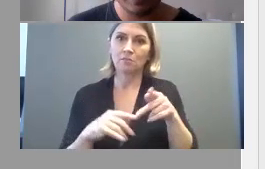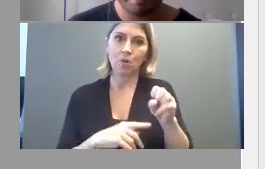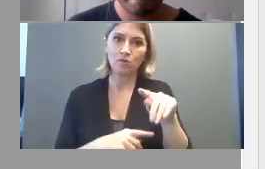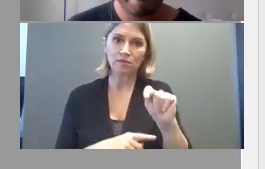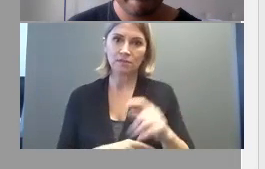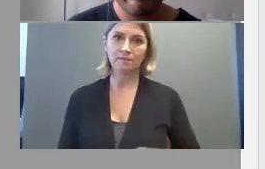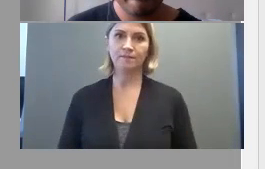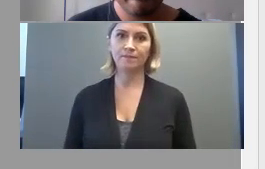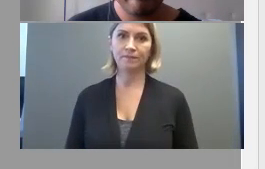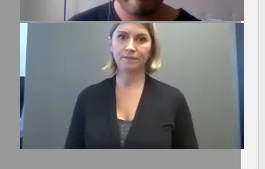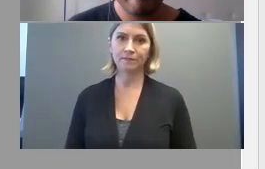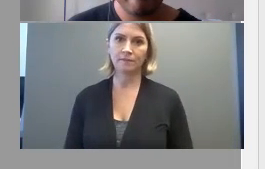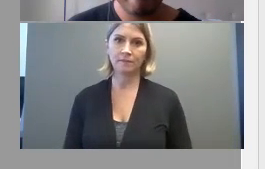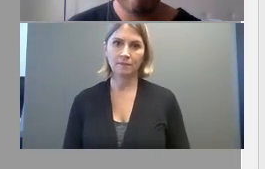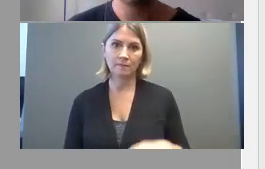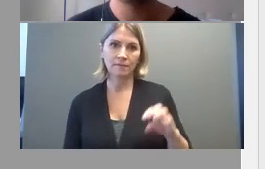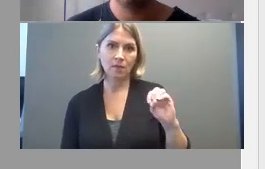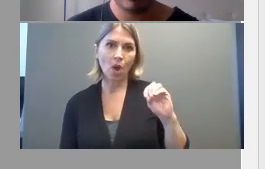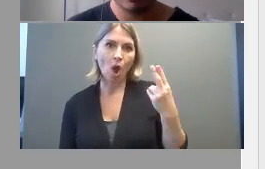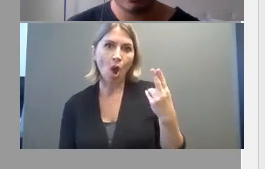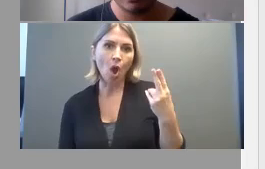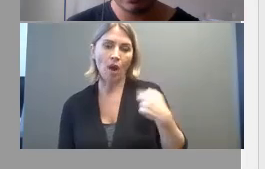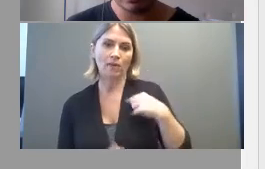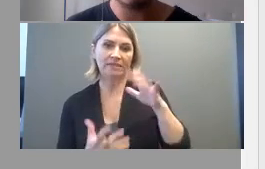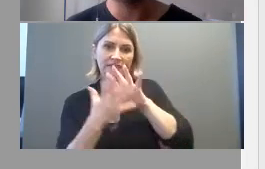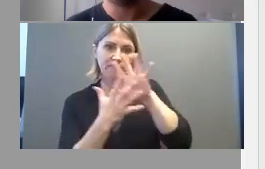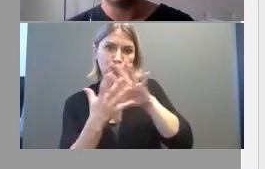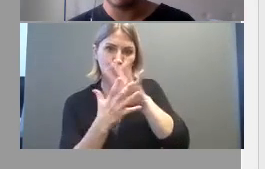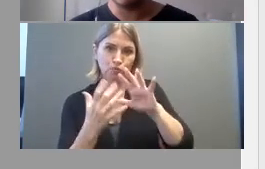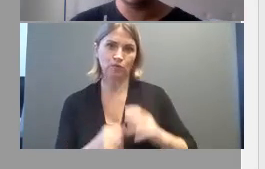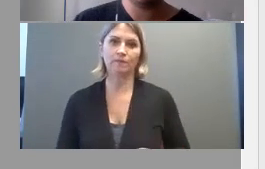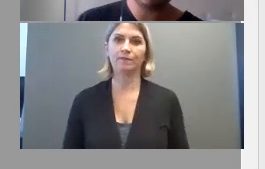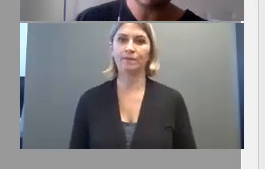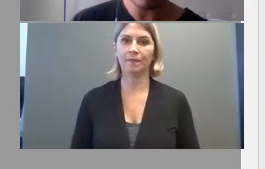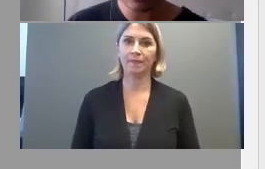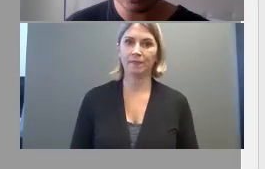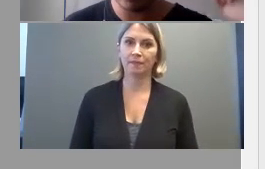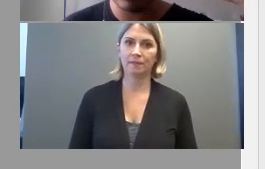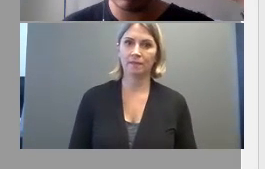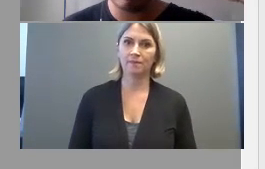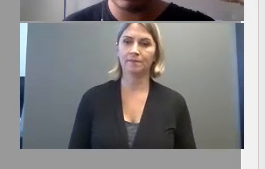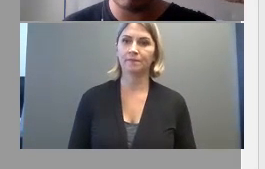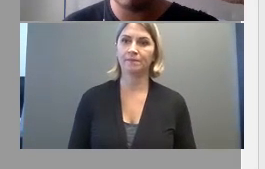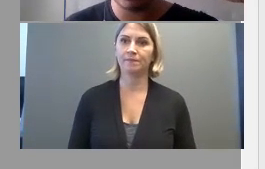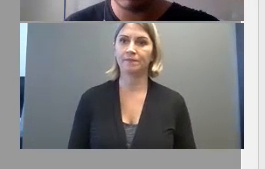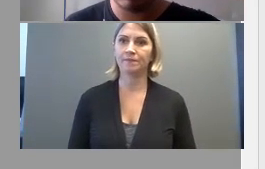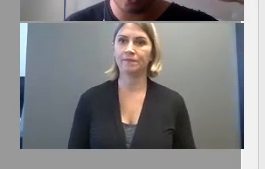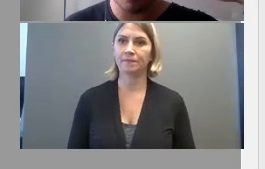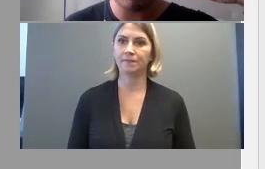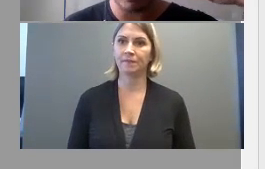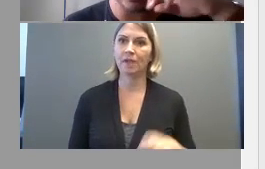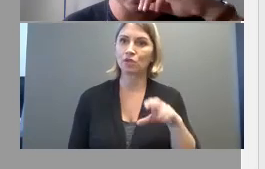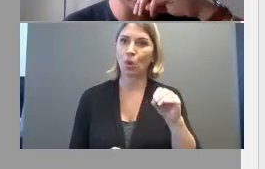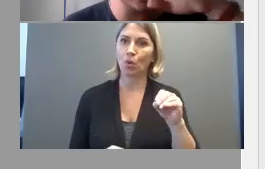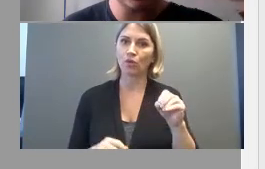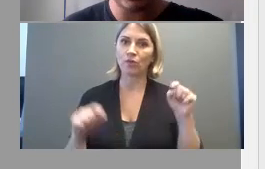period. Oh, okay. I was very confused about that. Okay, got it. Okay. So the